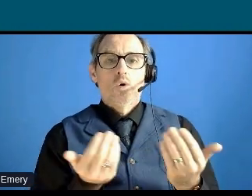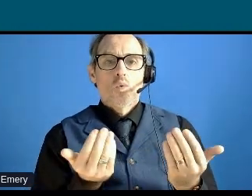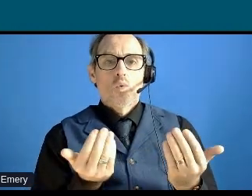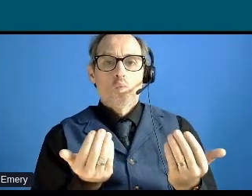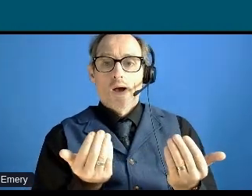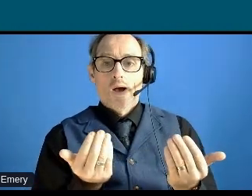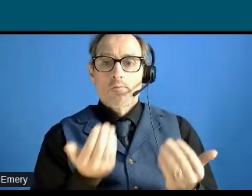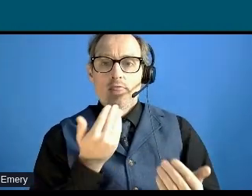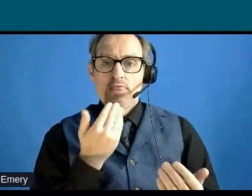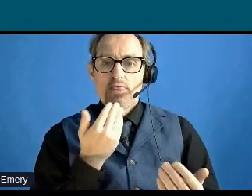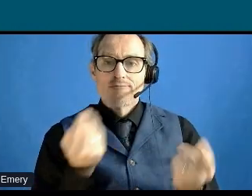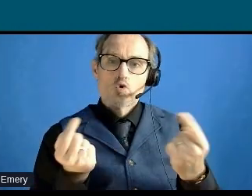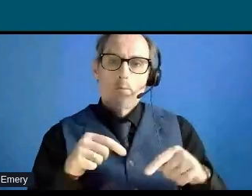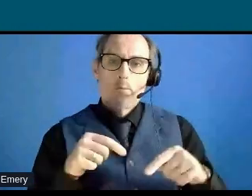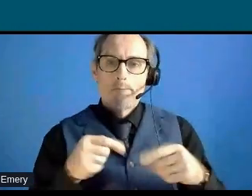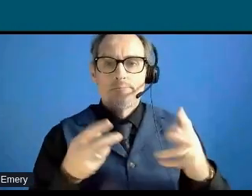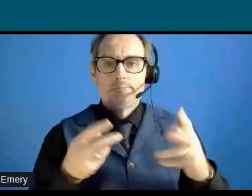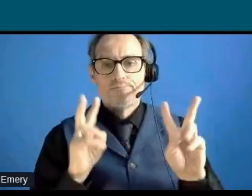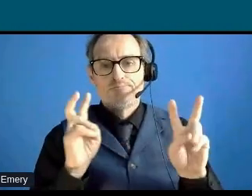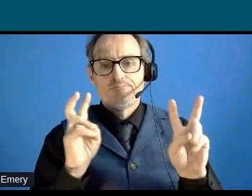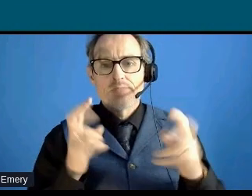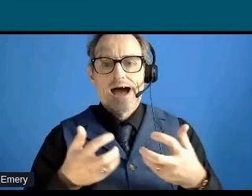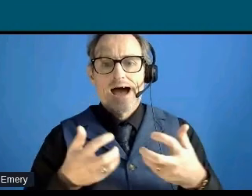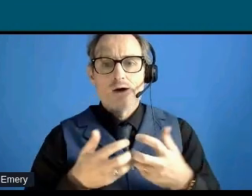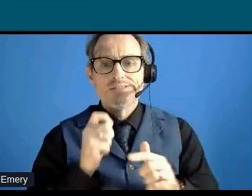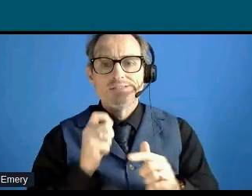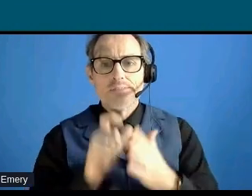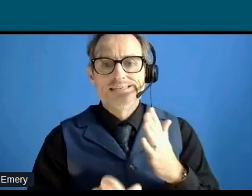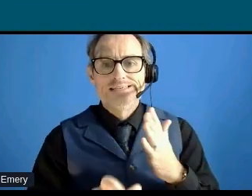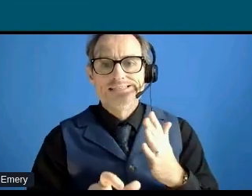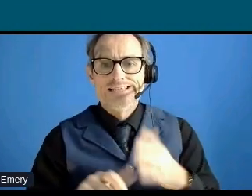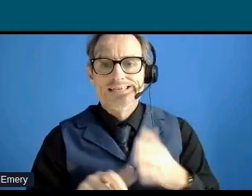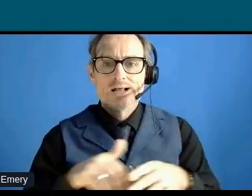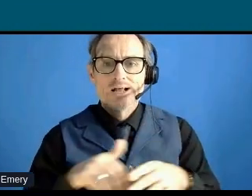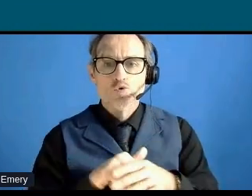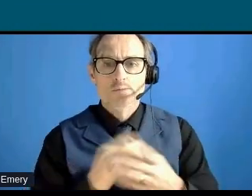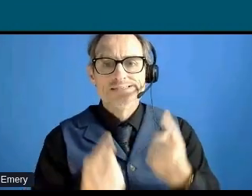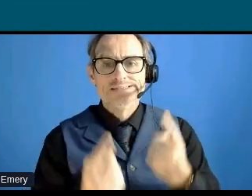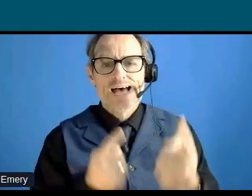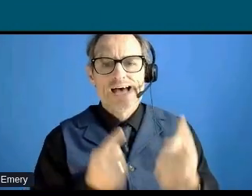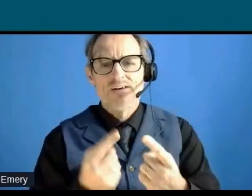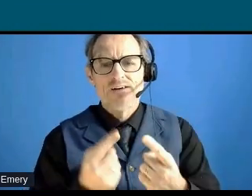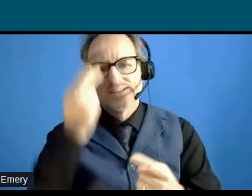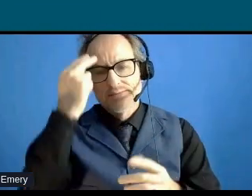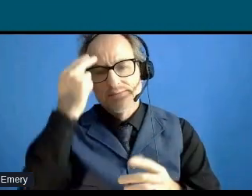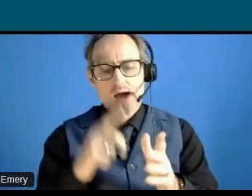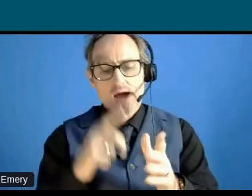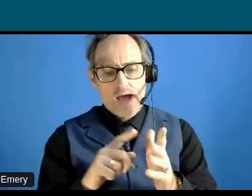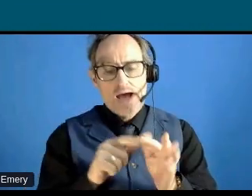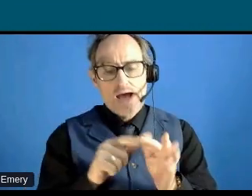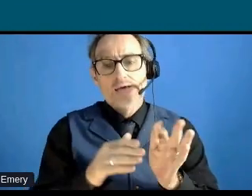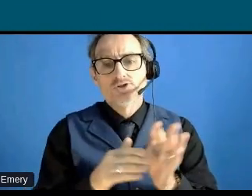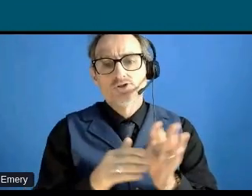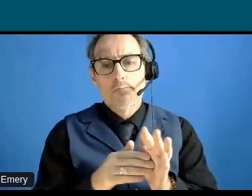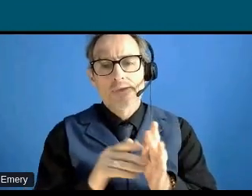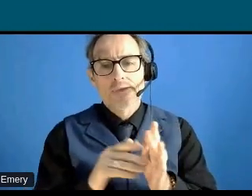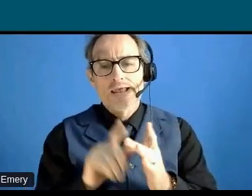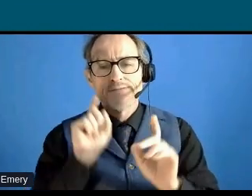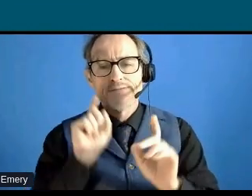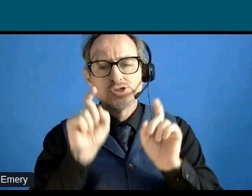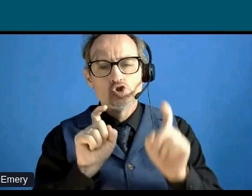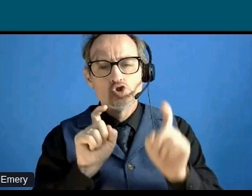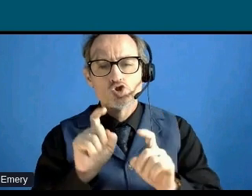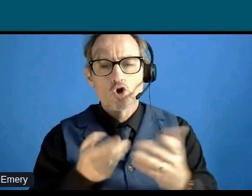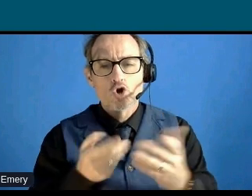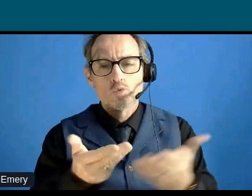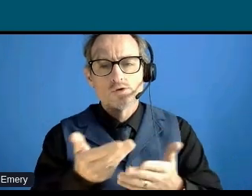much for attending this. How disability inclusive are you? It's myself, Adam Tweed. I'm the innovation consultant at AbilityNet, and I'm joined by